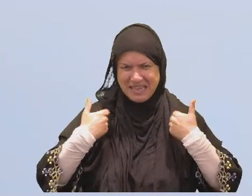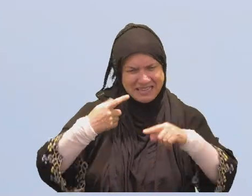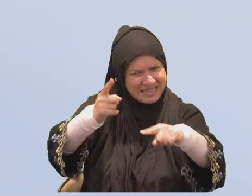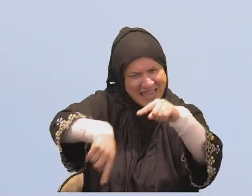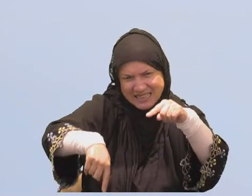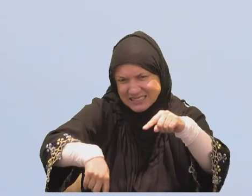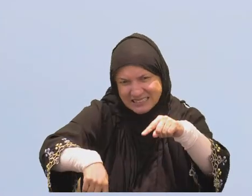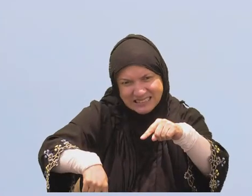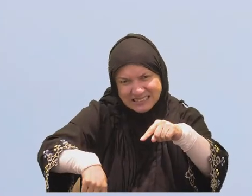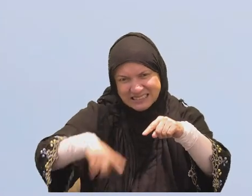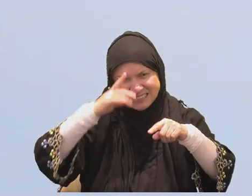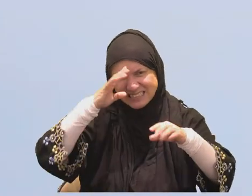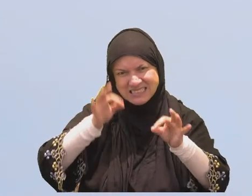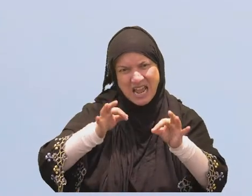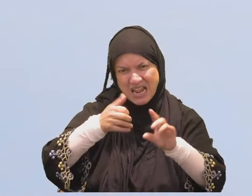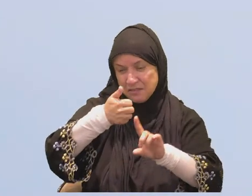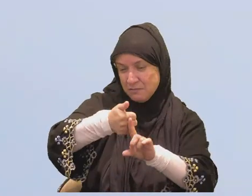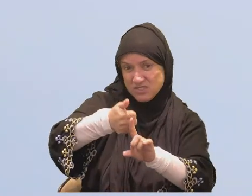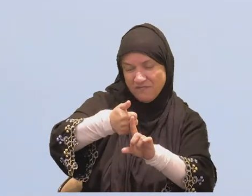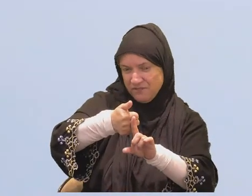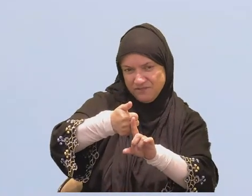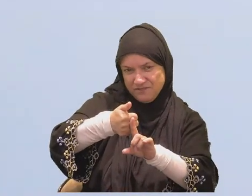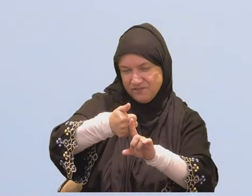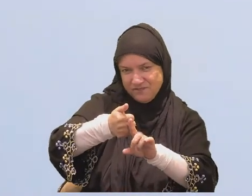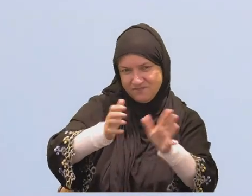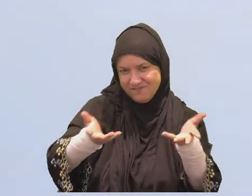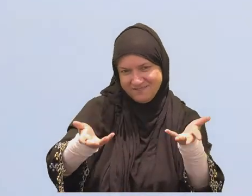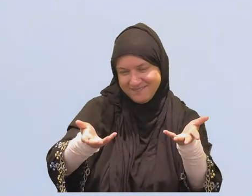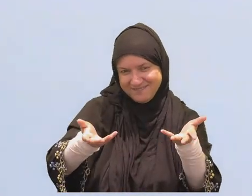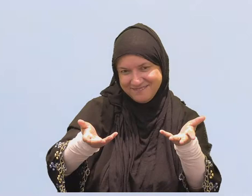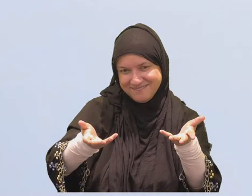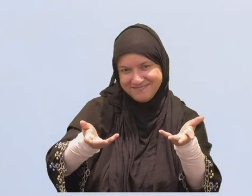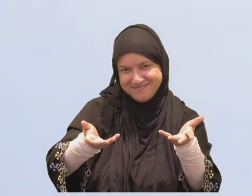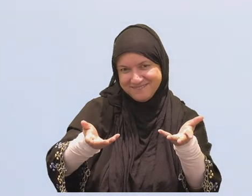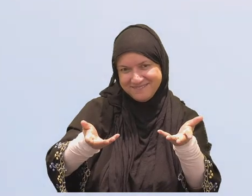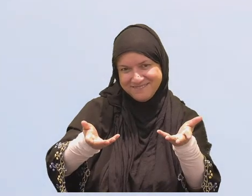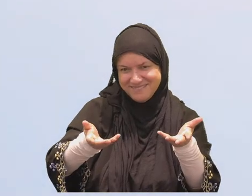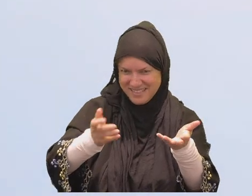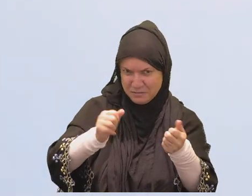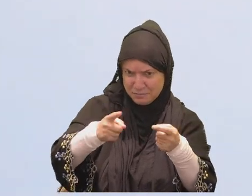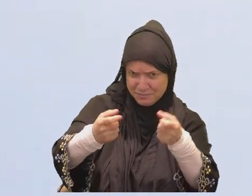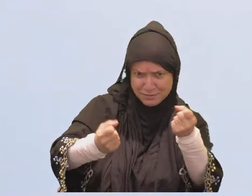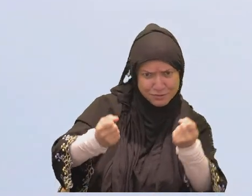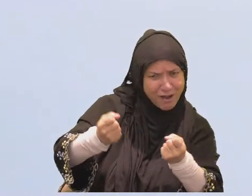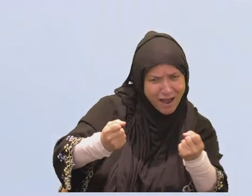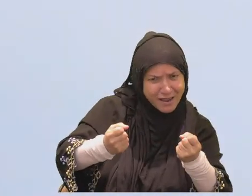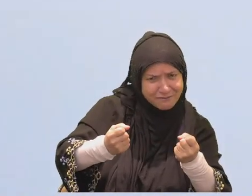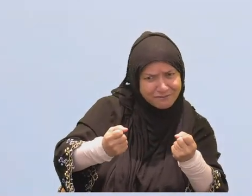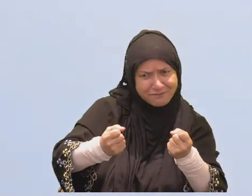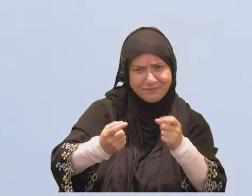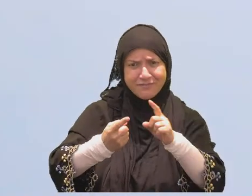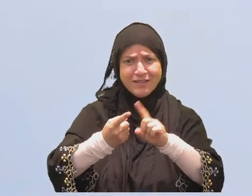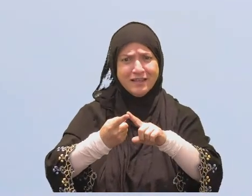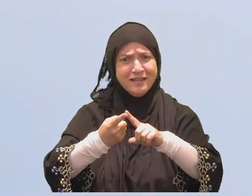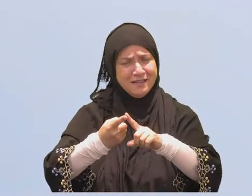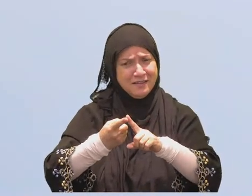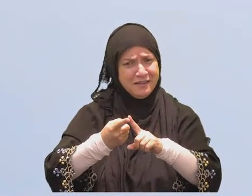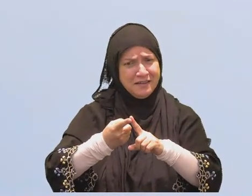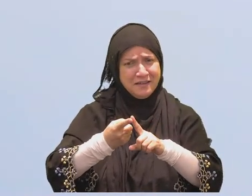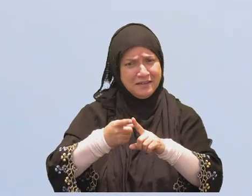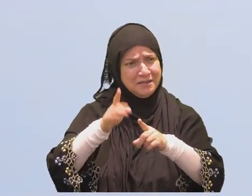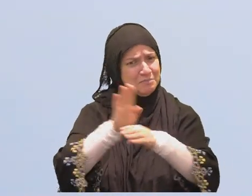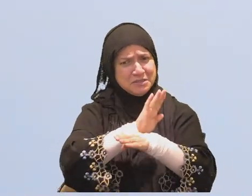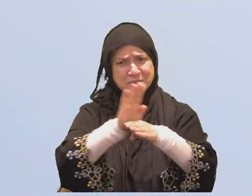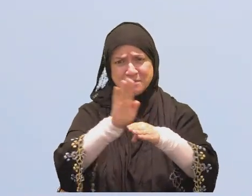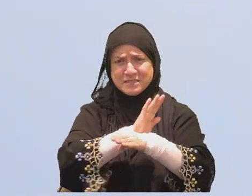invisible beam, beamed up, bouncing off a satellite in geocentric Earth orbit. I never saw a monkey doing that. We can make